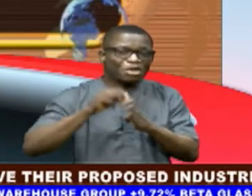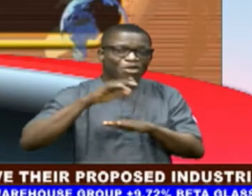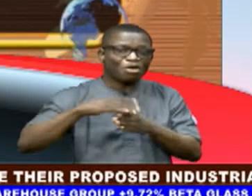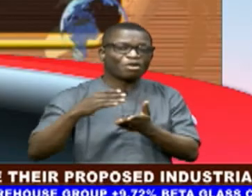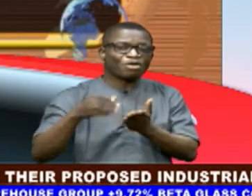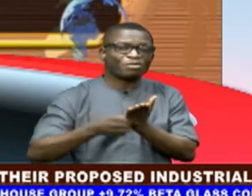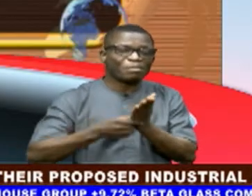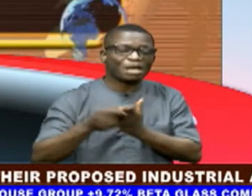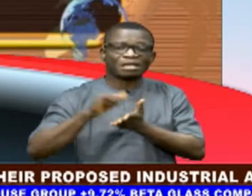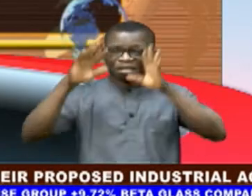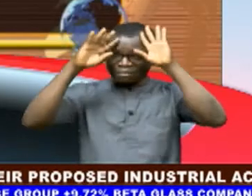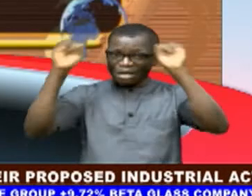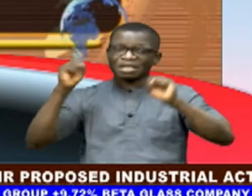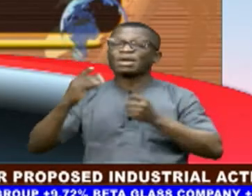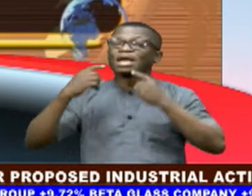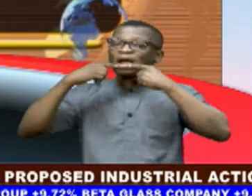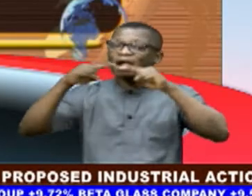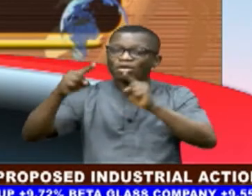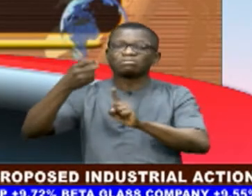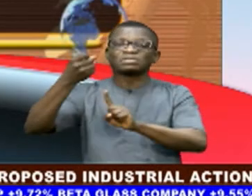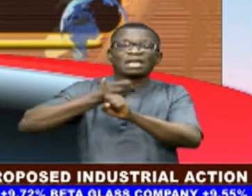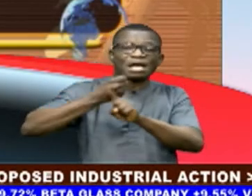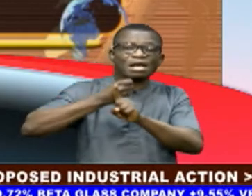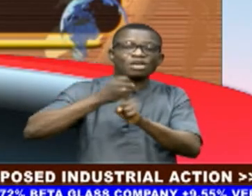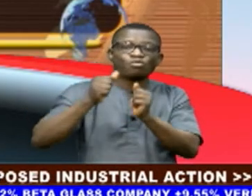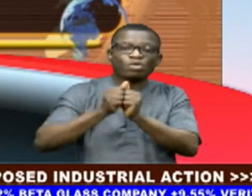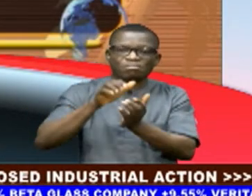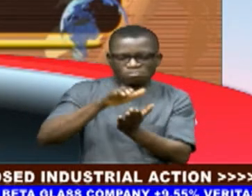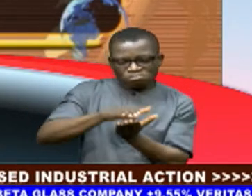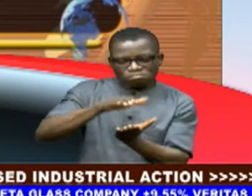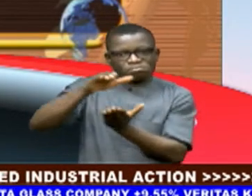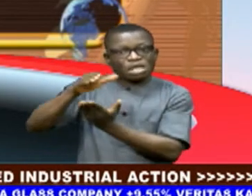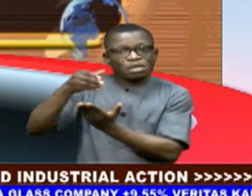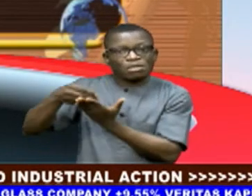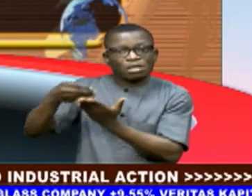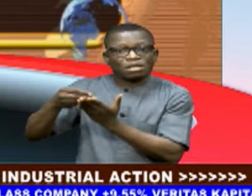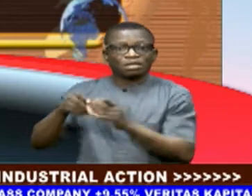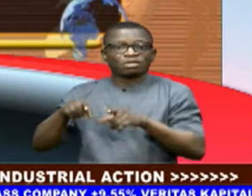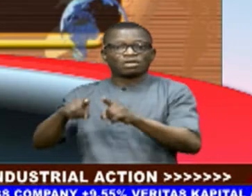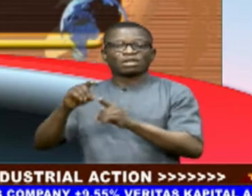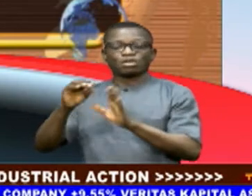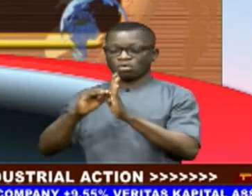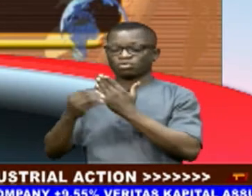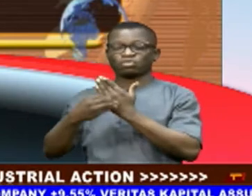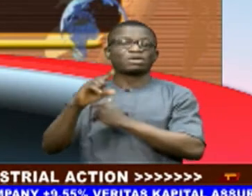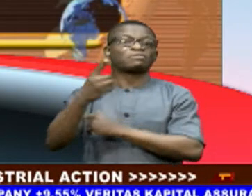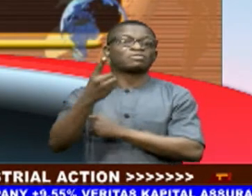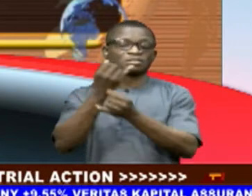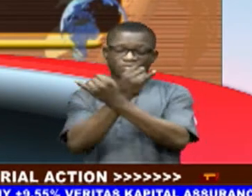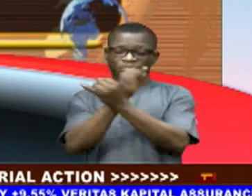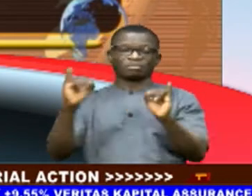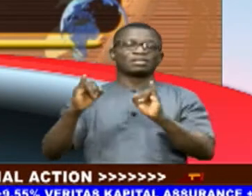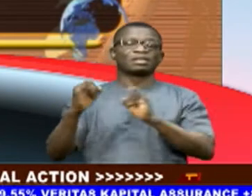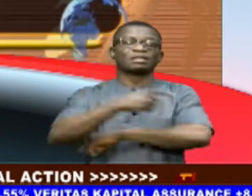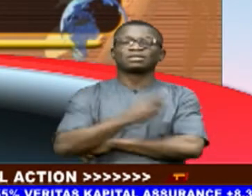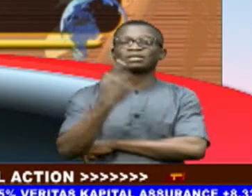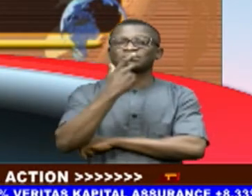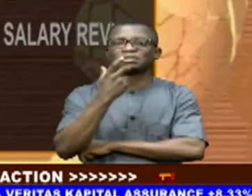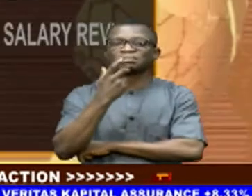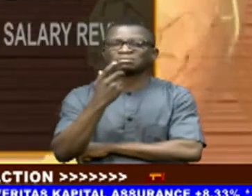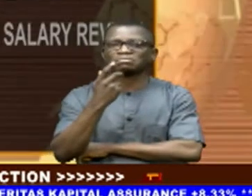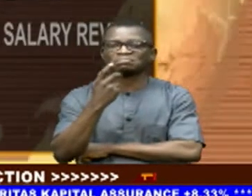will announce wage awards and palliatives to workers during his October 1st Independence Day speech. The